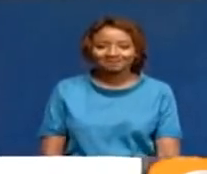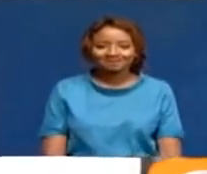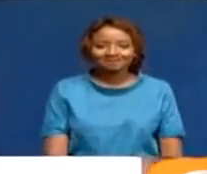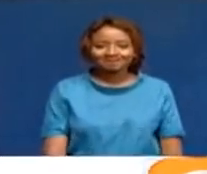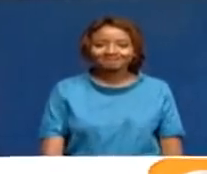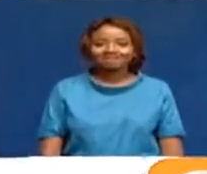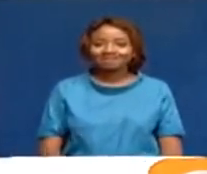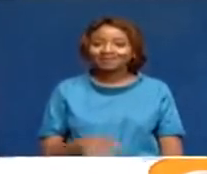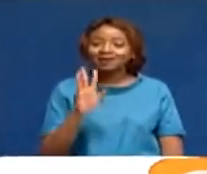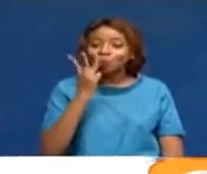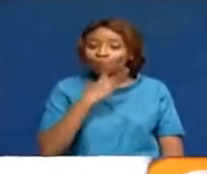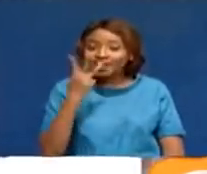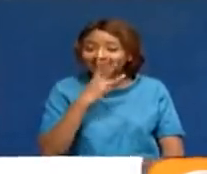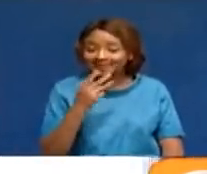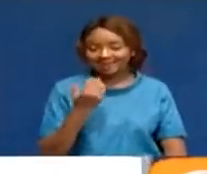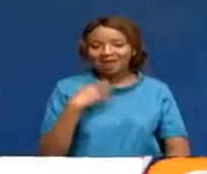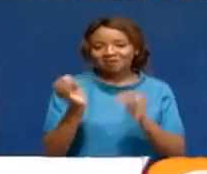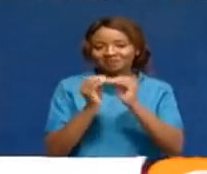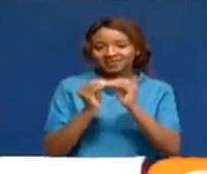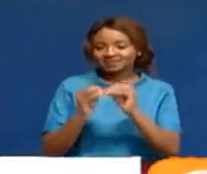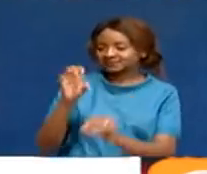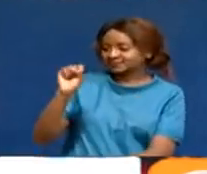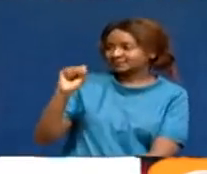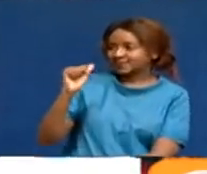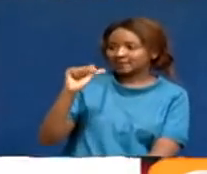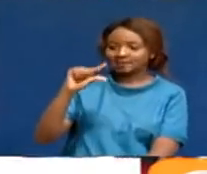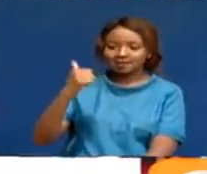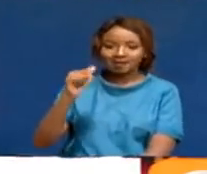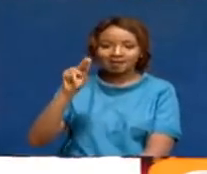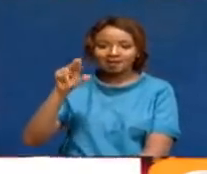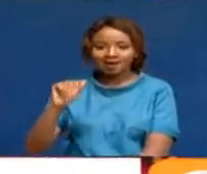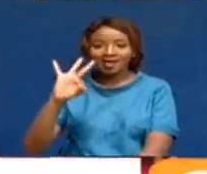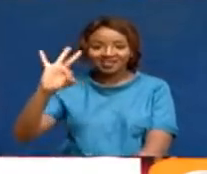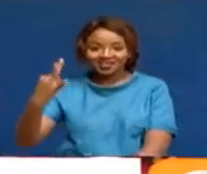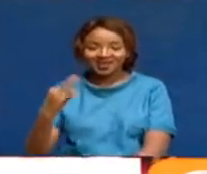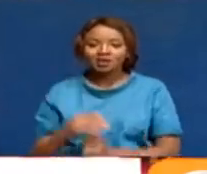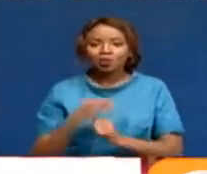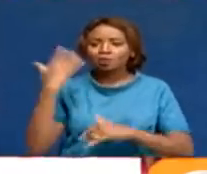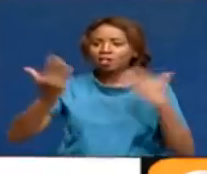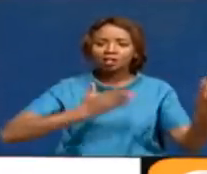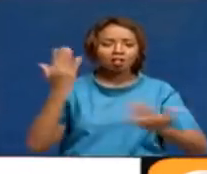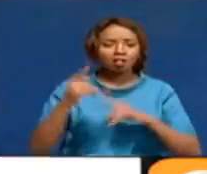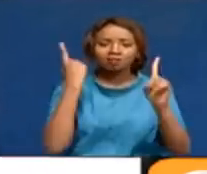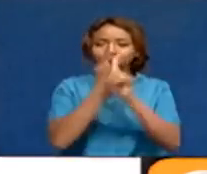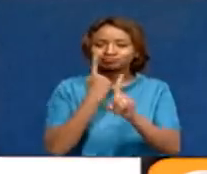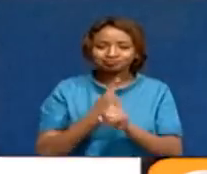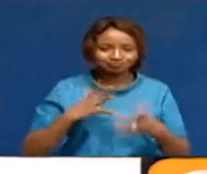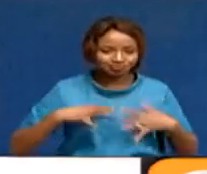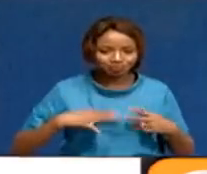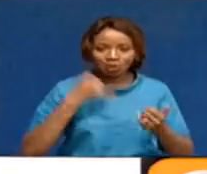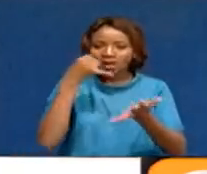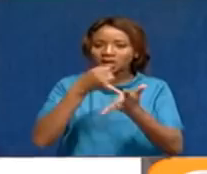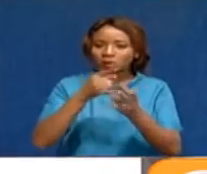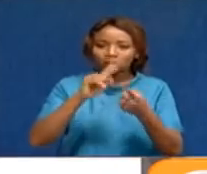Ahead of the planned Sagana 3 meeting, which will bring together 30,000 people from across all sectors from Mount Kenya region, including